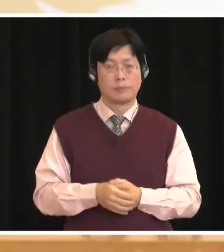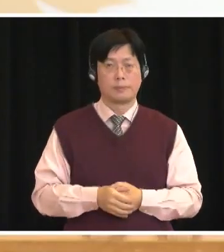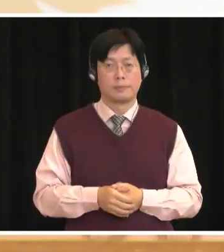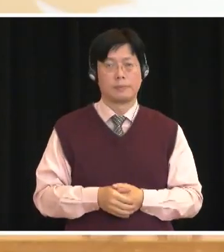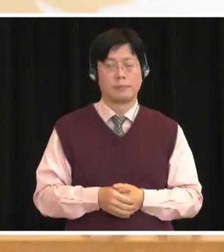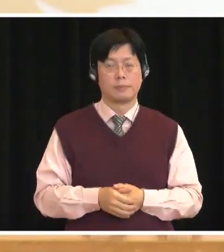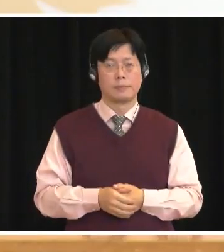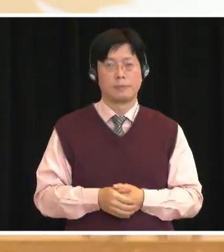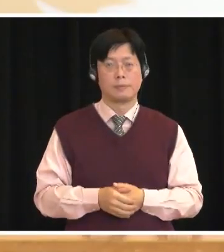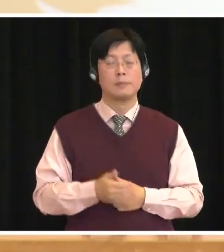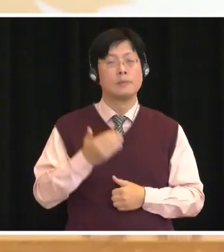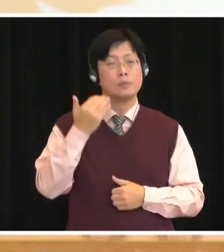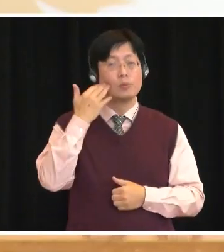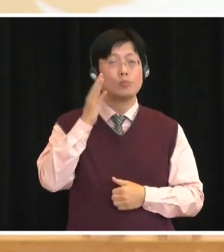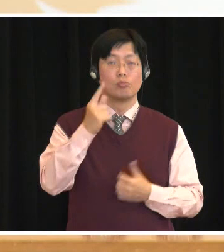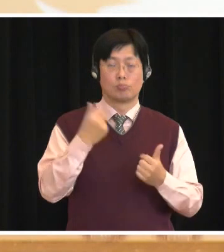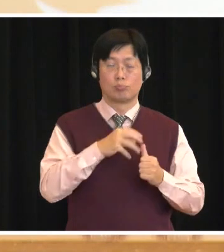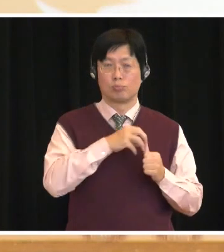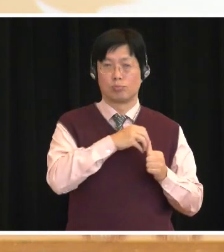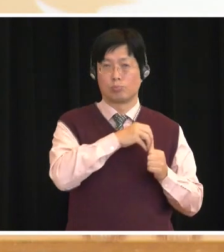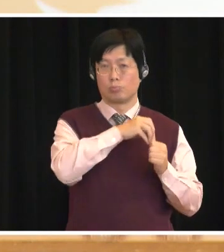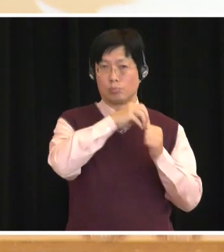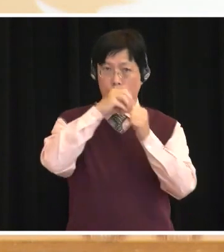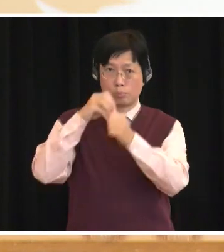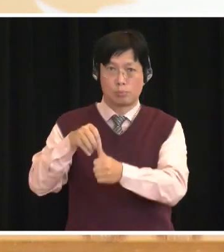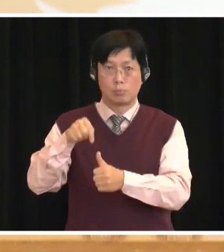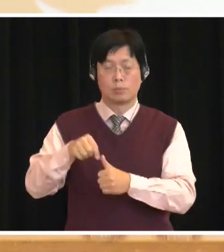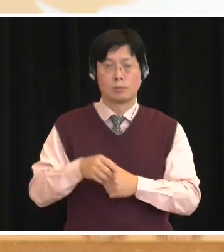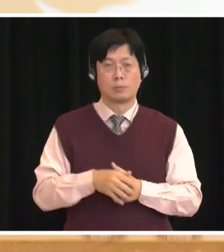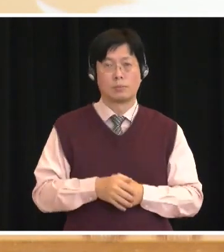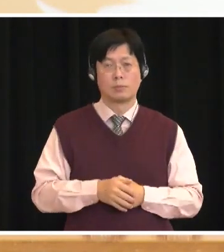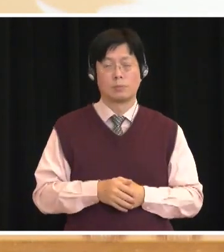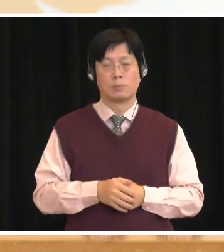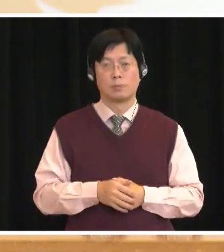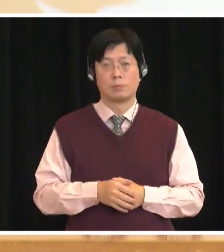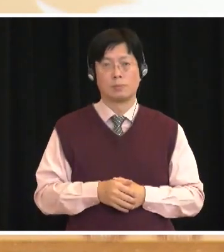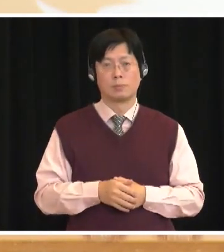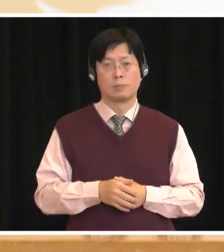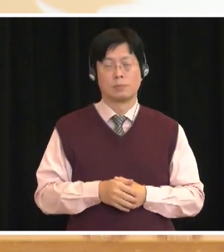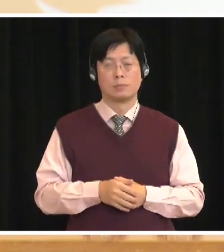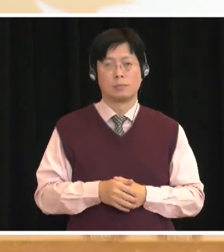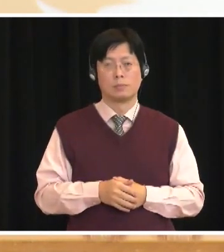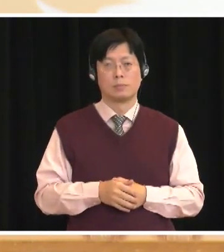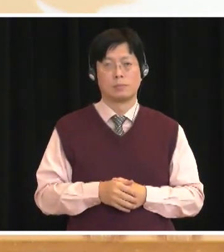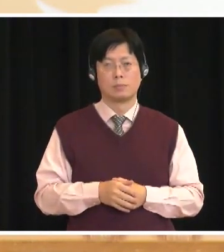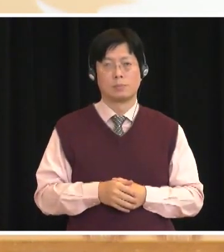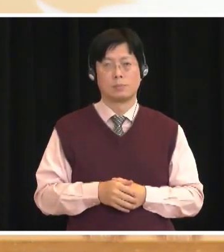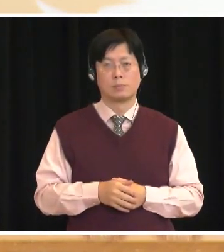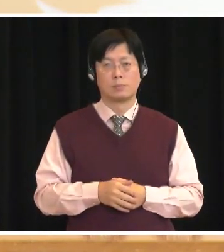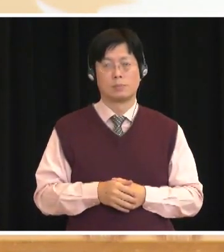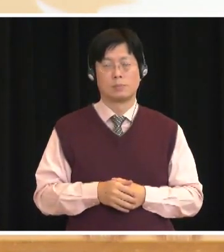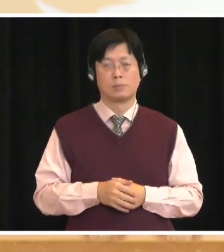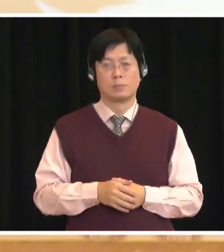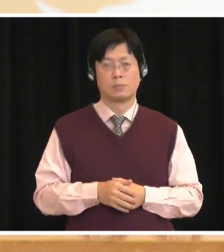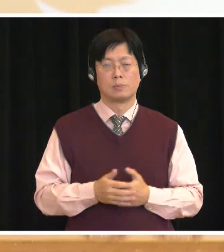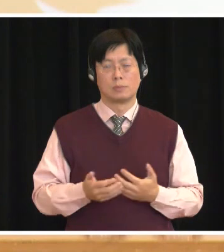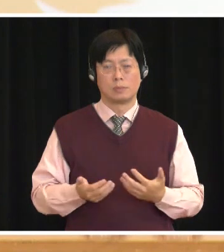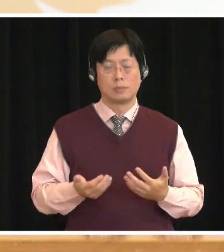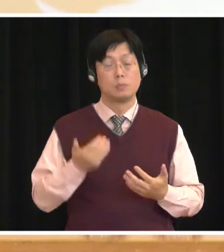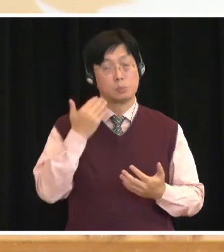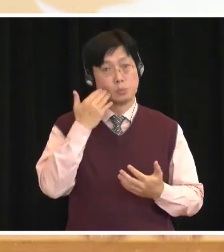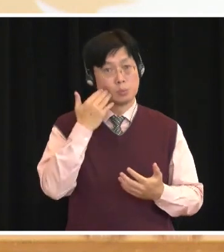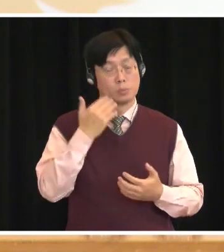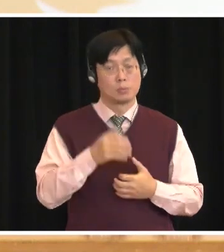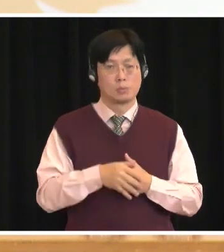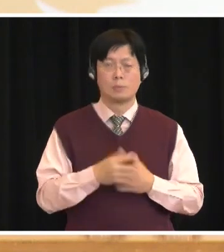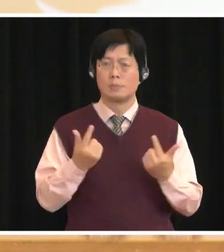The question is diversion. It's not very clear. The term diversion is not used in the statistics, nor